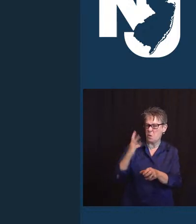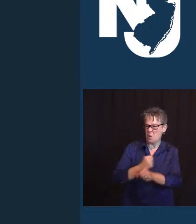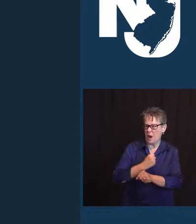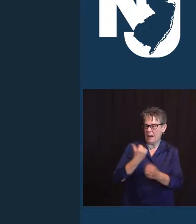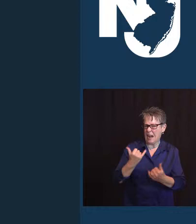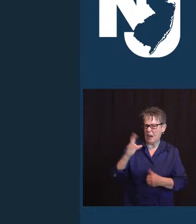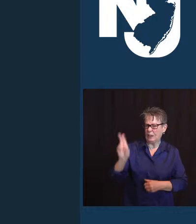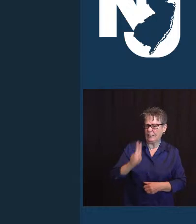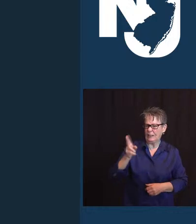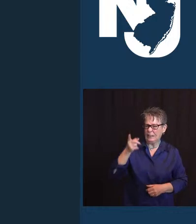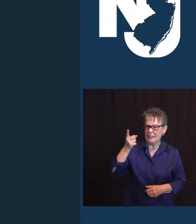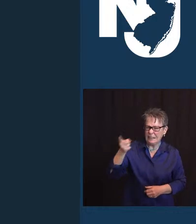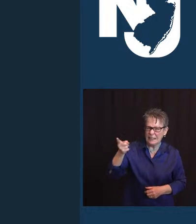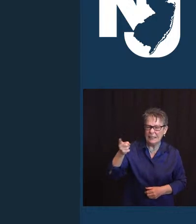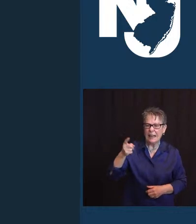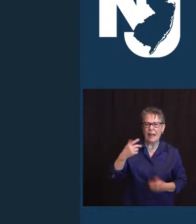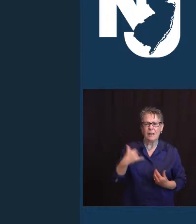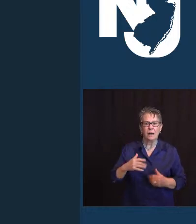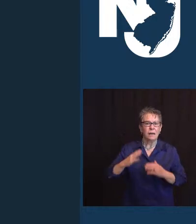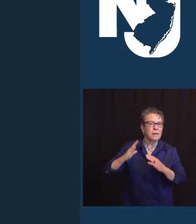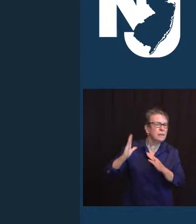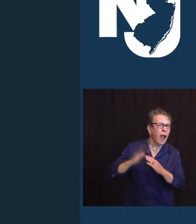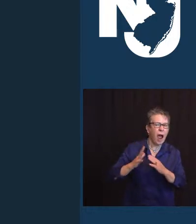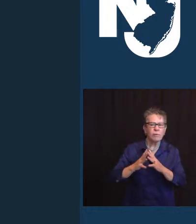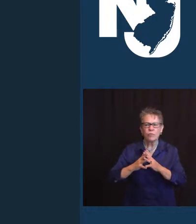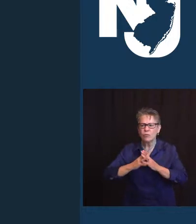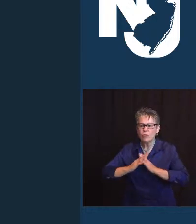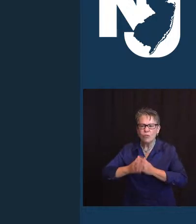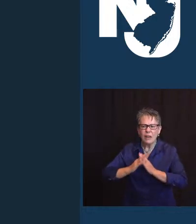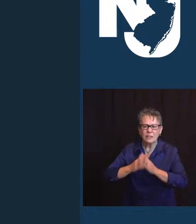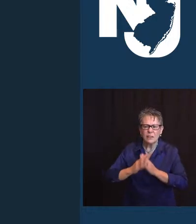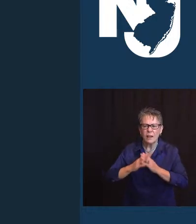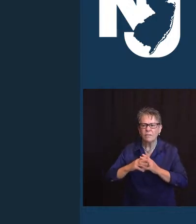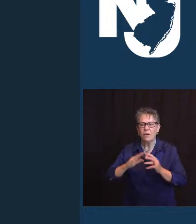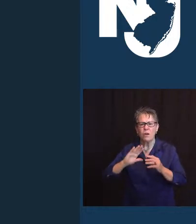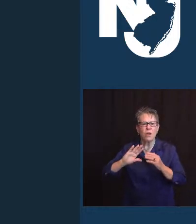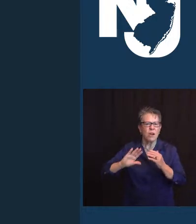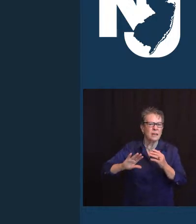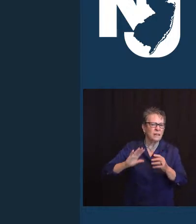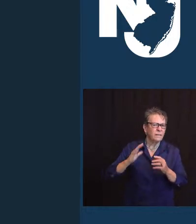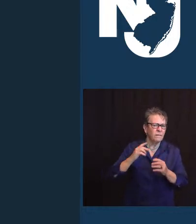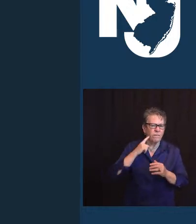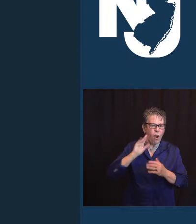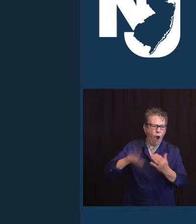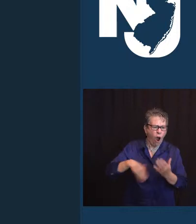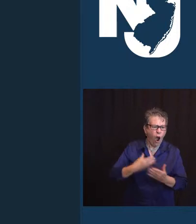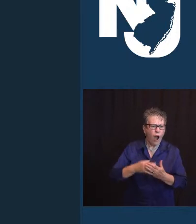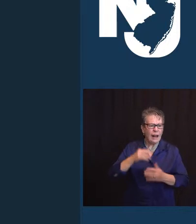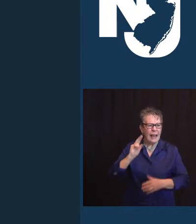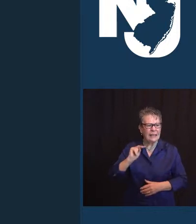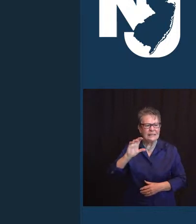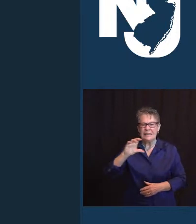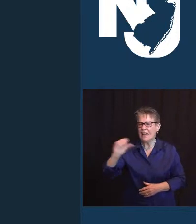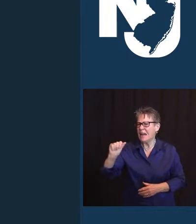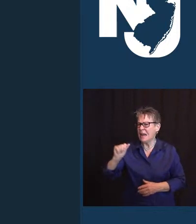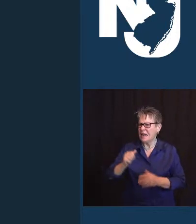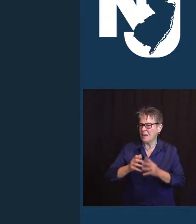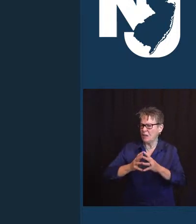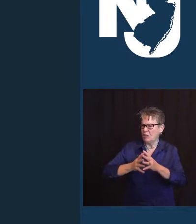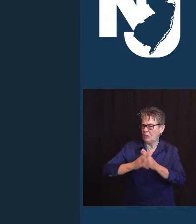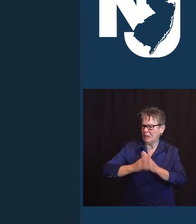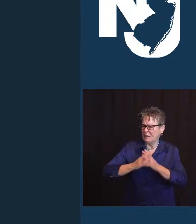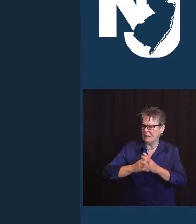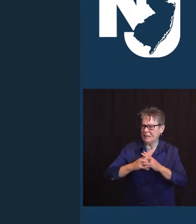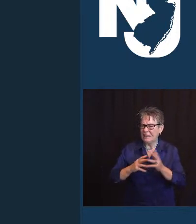wrestler for the entire NCAA tournament. We send our congratulations to Shane, but it's bittersweet